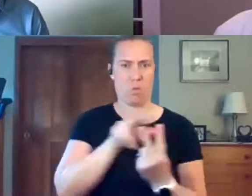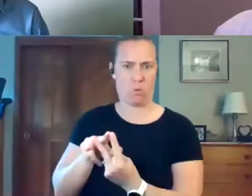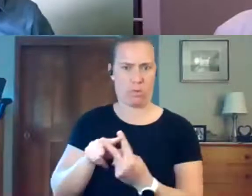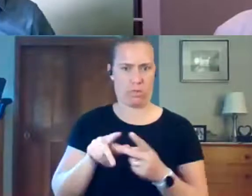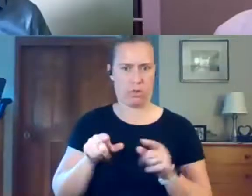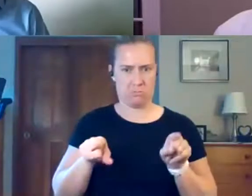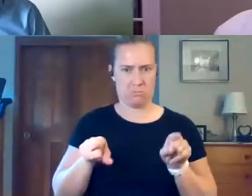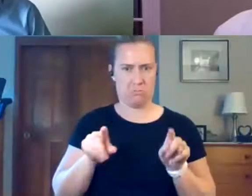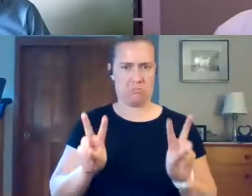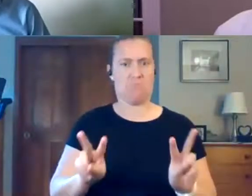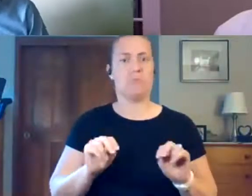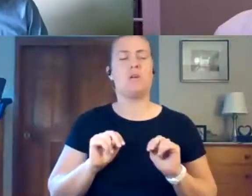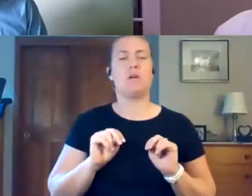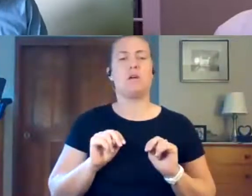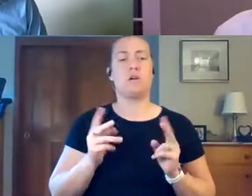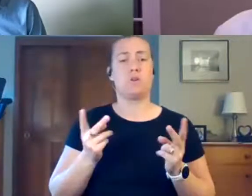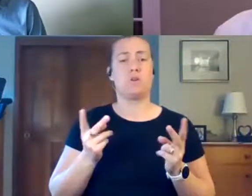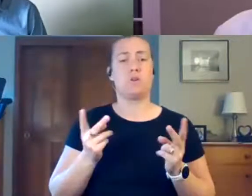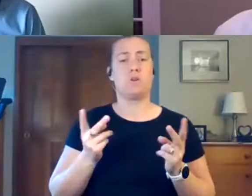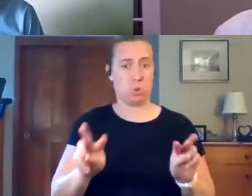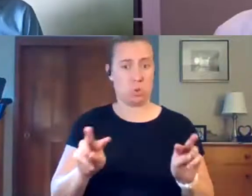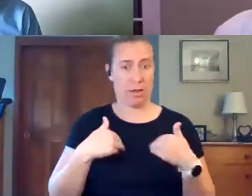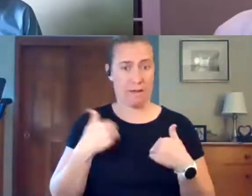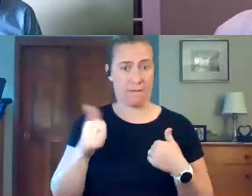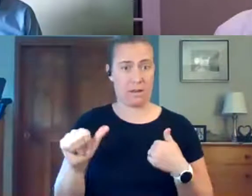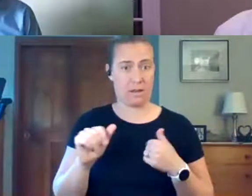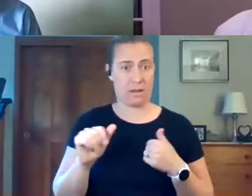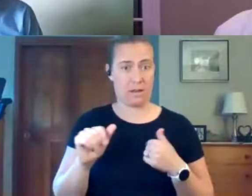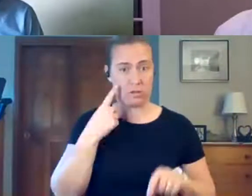to see if you have any questions for Byron and Laura.